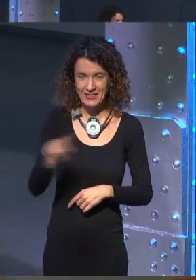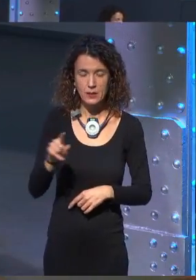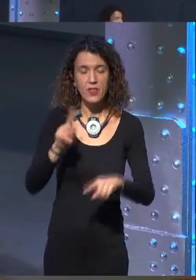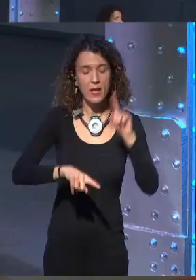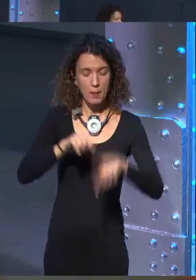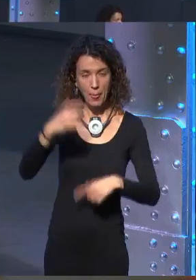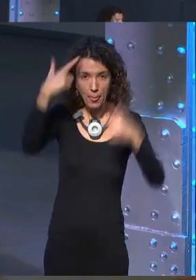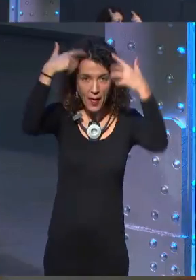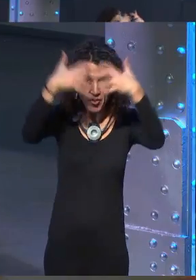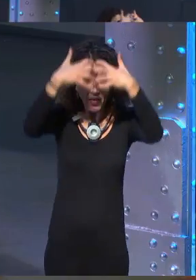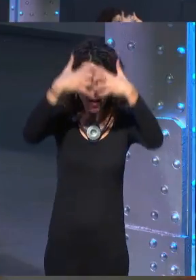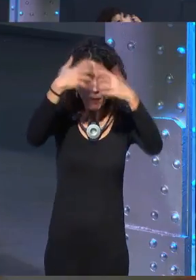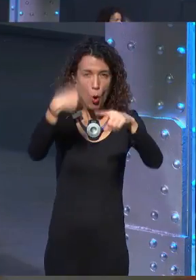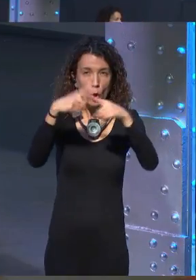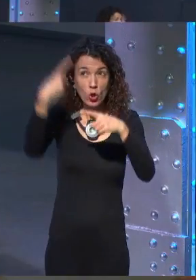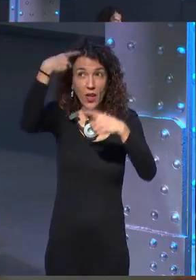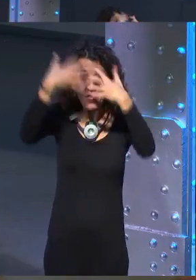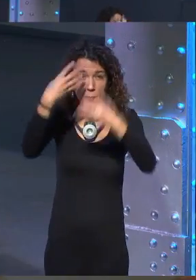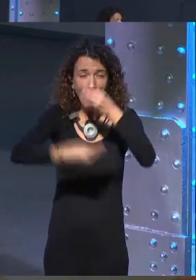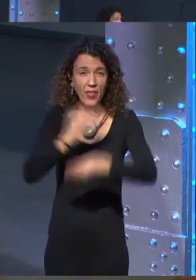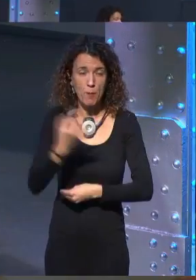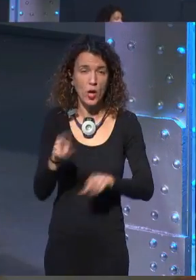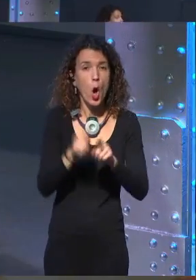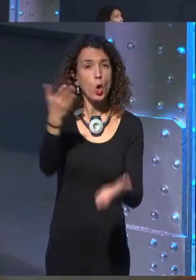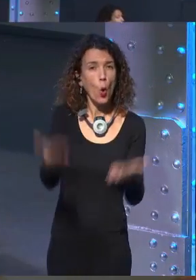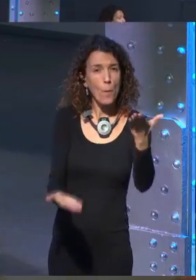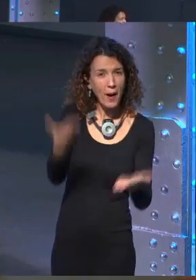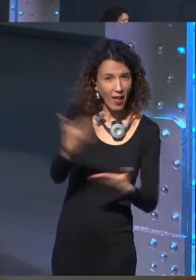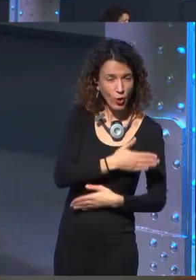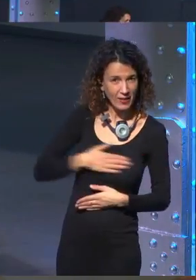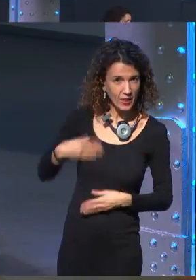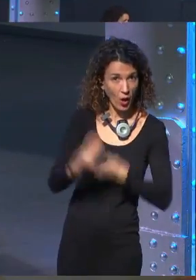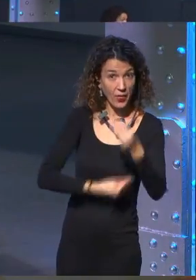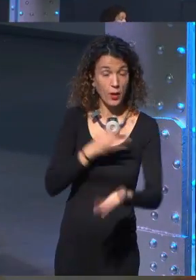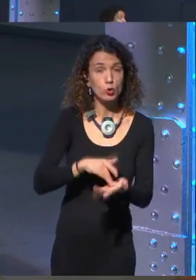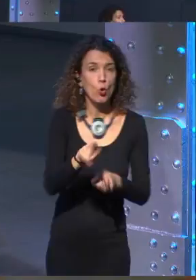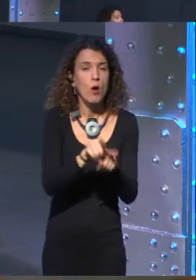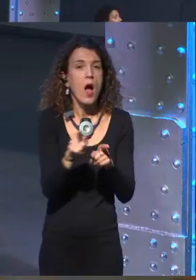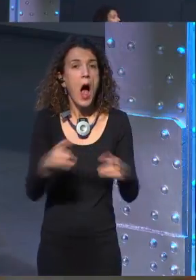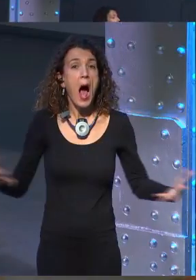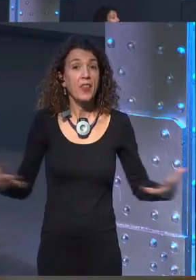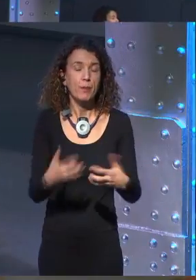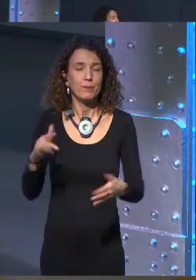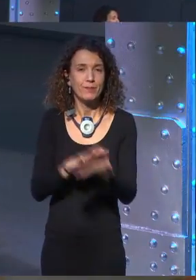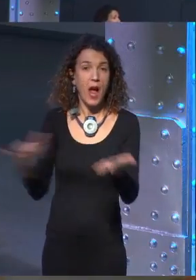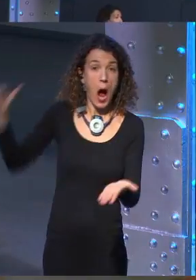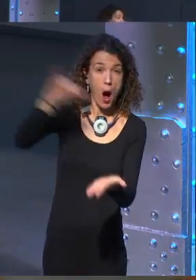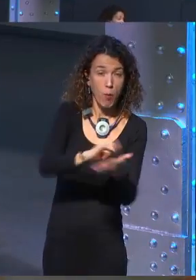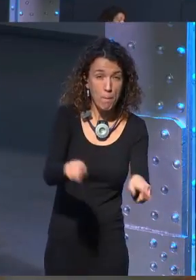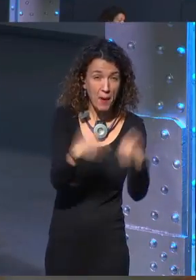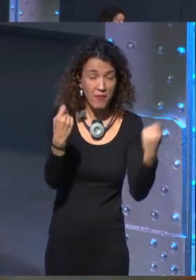with it. And the analogy I like to use is every time there's a plane crash, it's on all the news